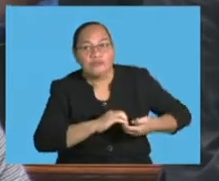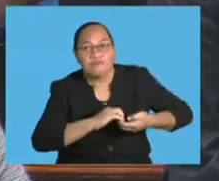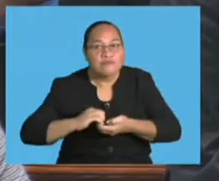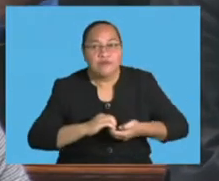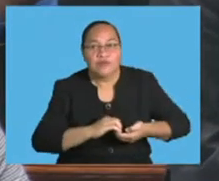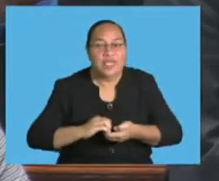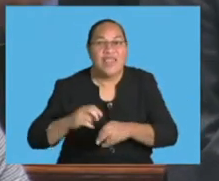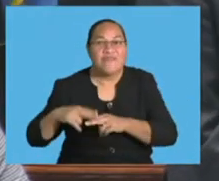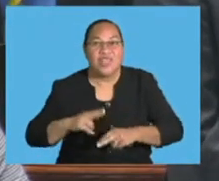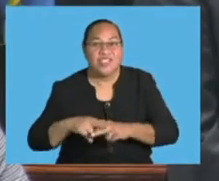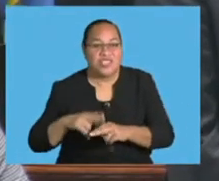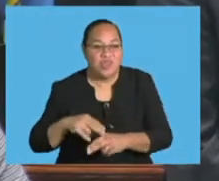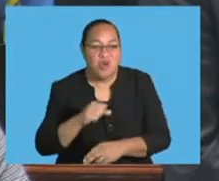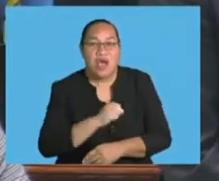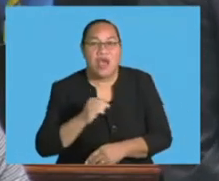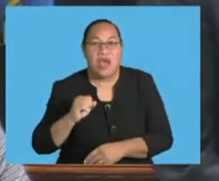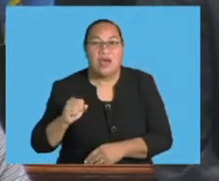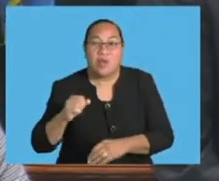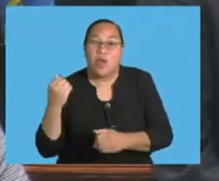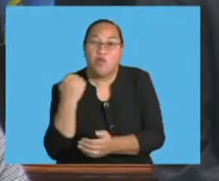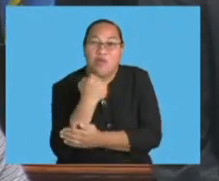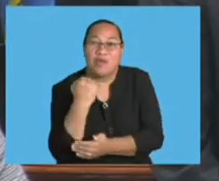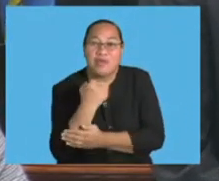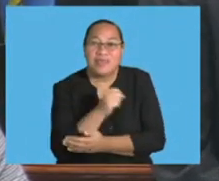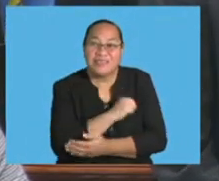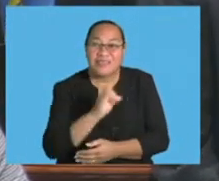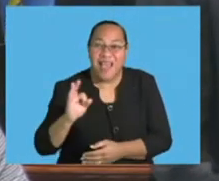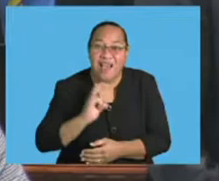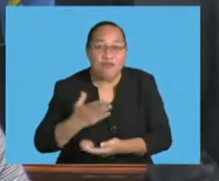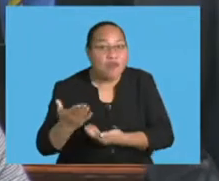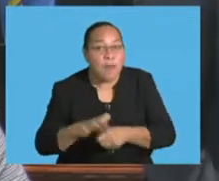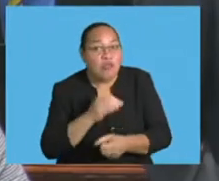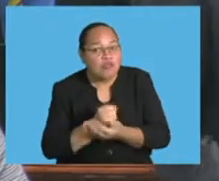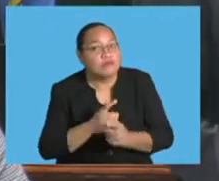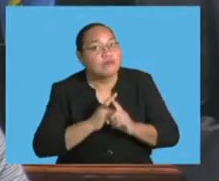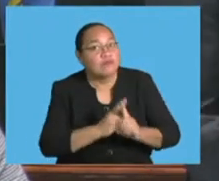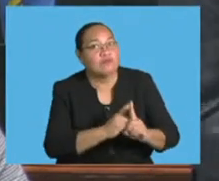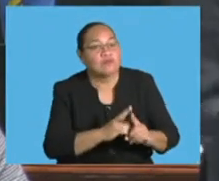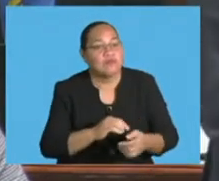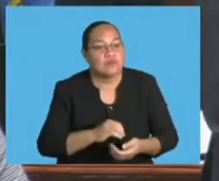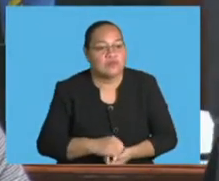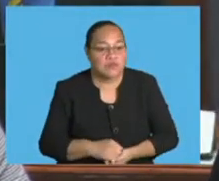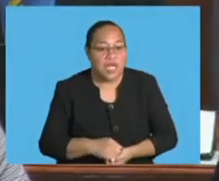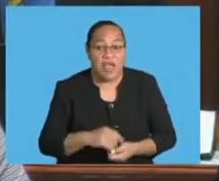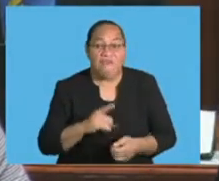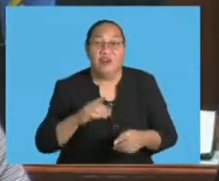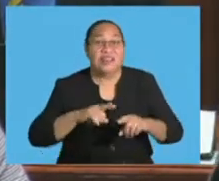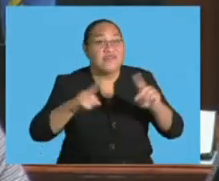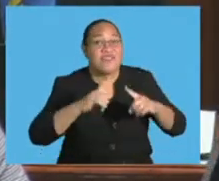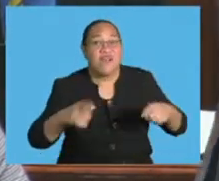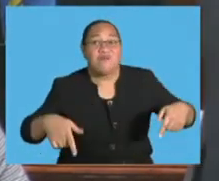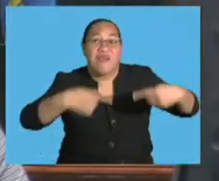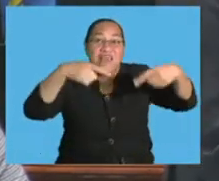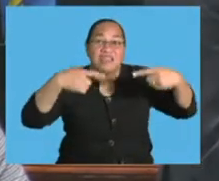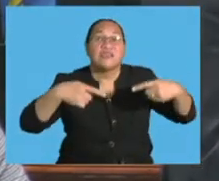Union officials to ensure the compliance. Mr. Speaker said, for the current international matches, the Fiji Rugby Union has